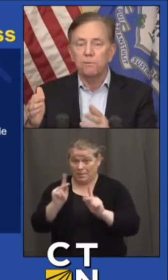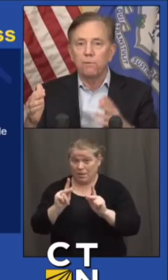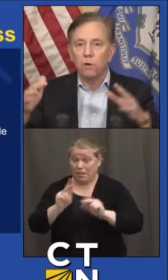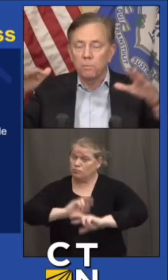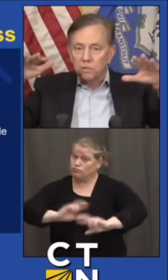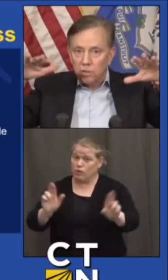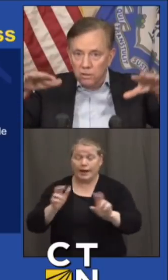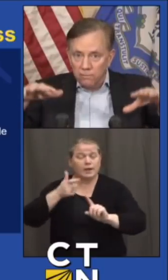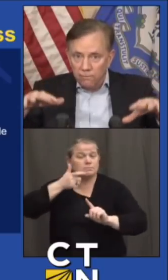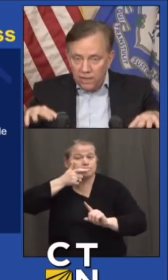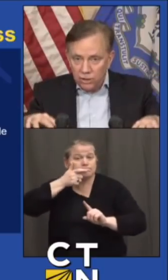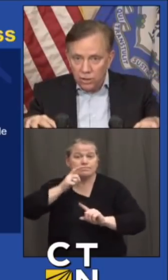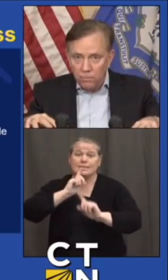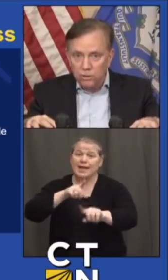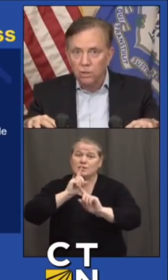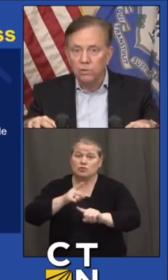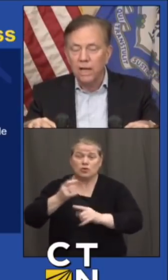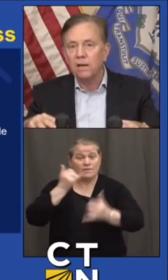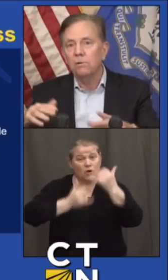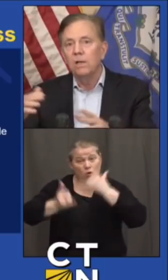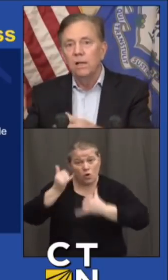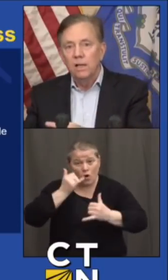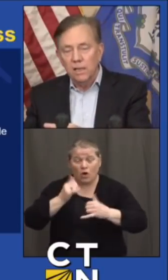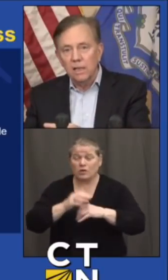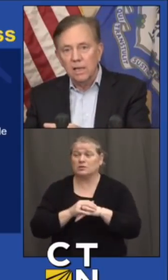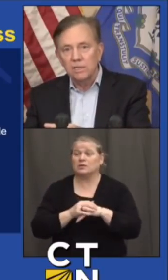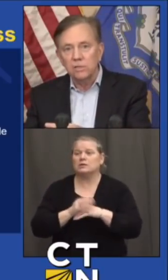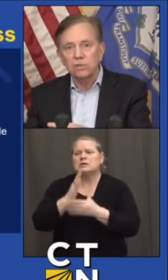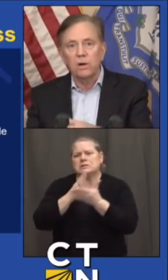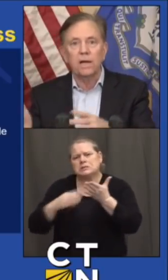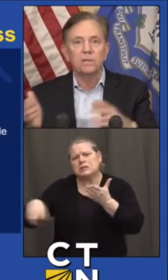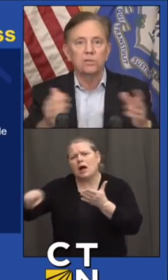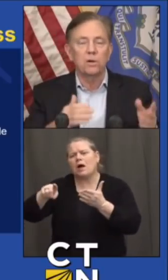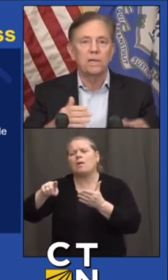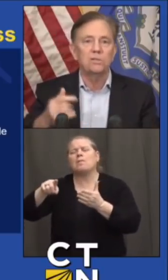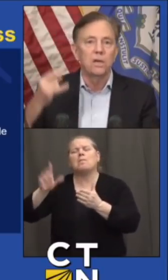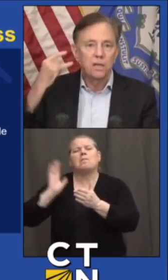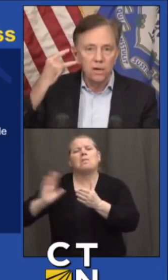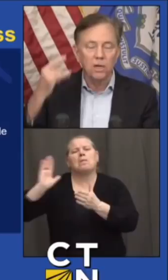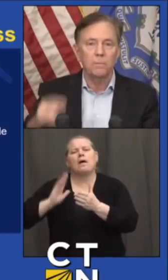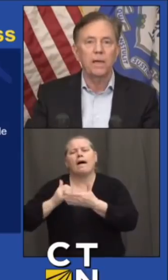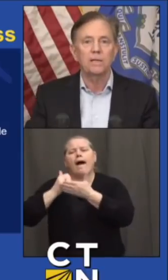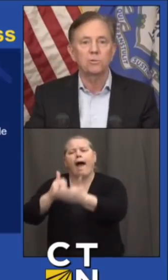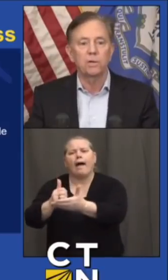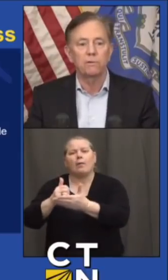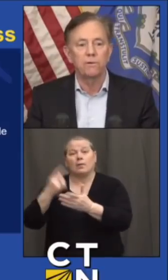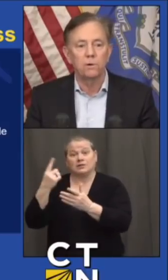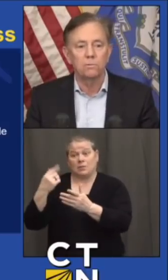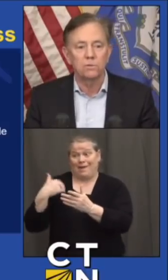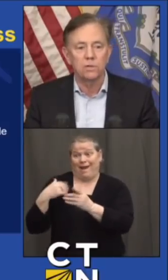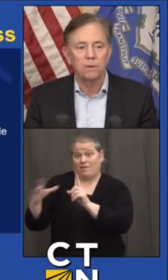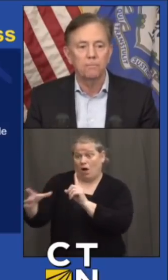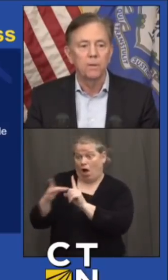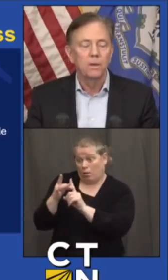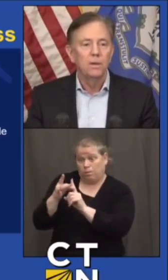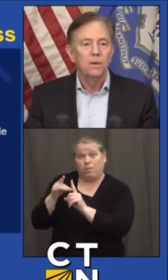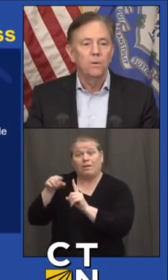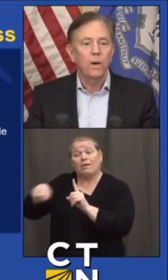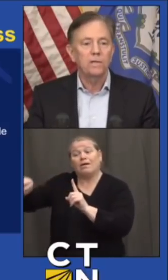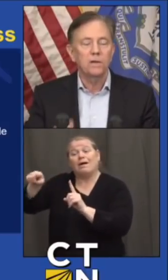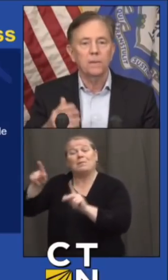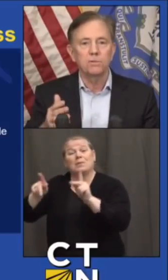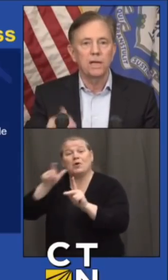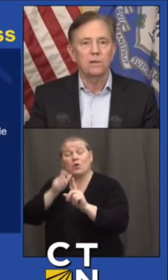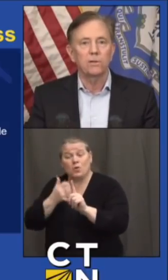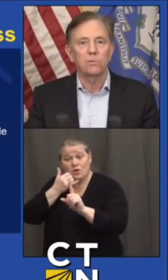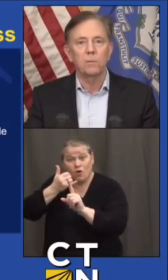trace before, but as our infection numbers go down, a little less to track and trace, they're going to be answering your phones.